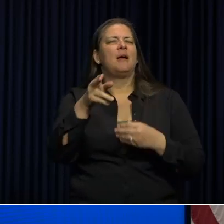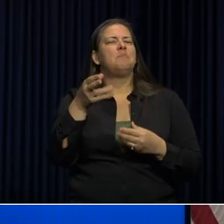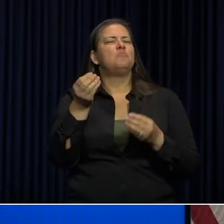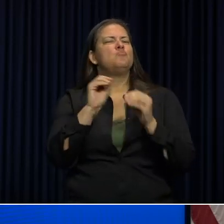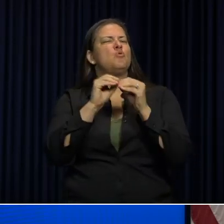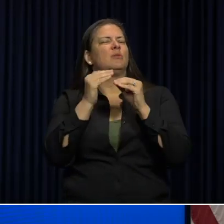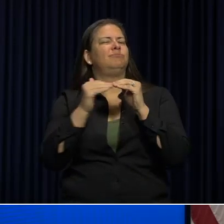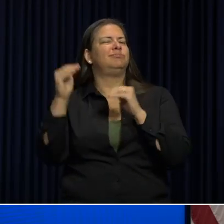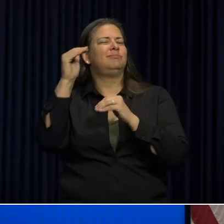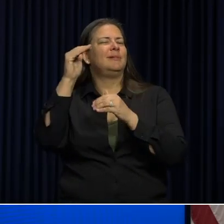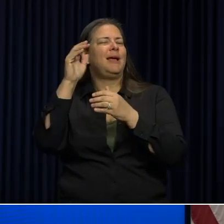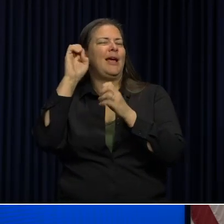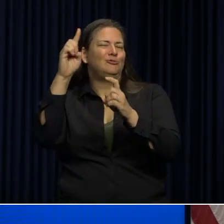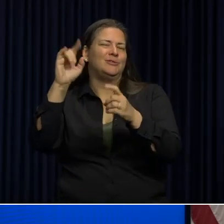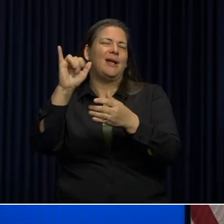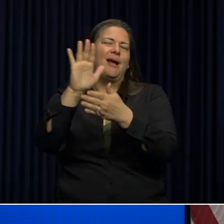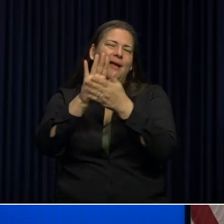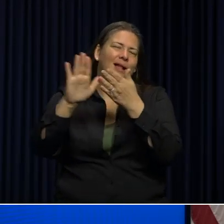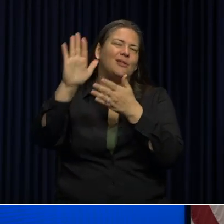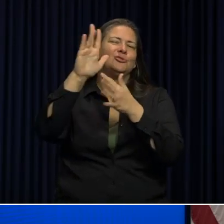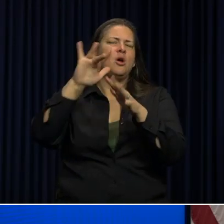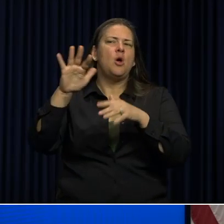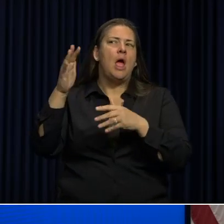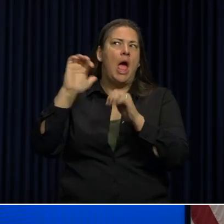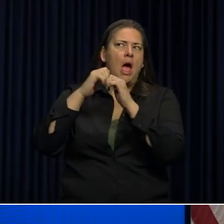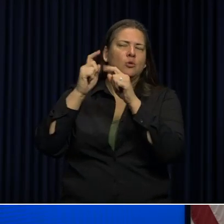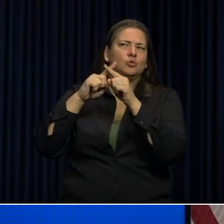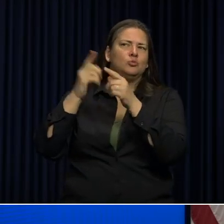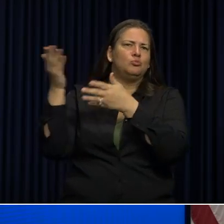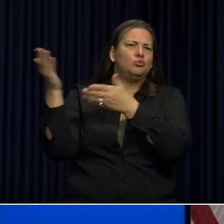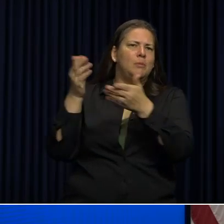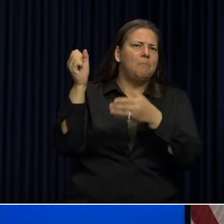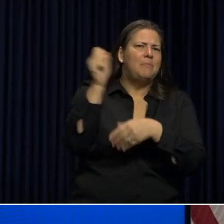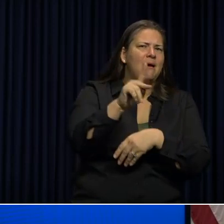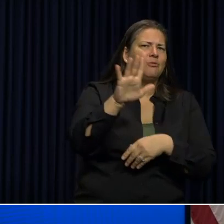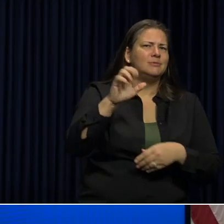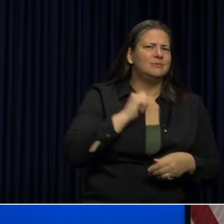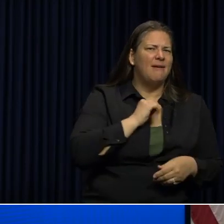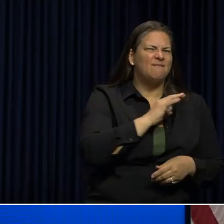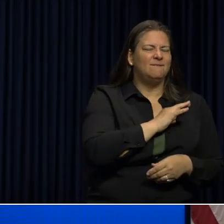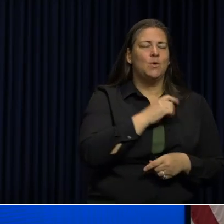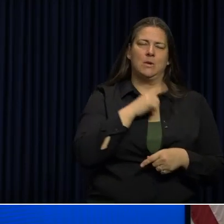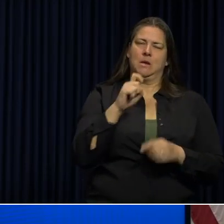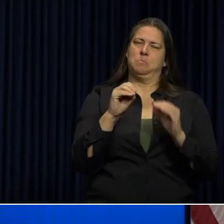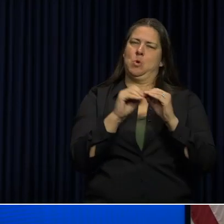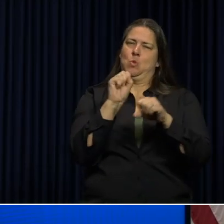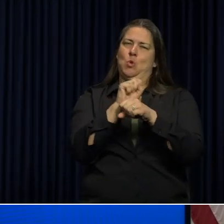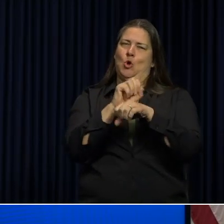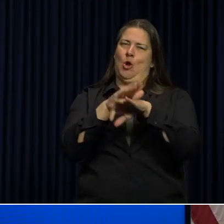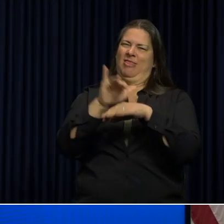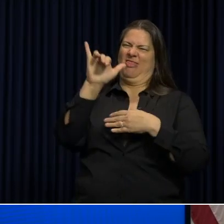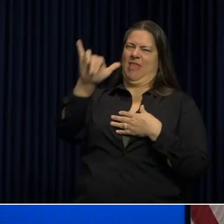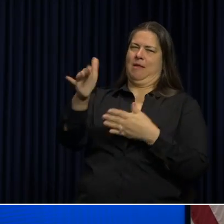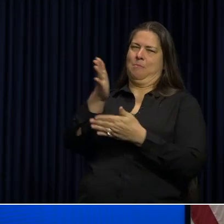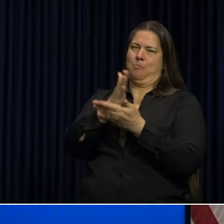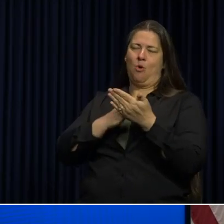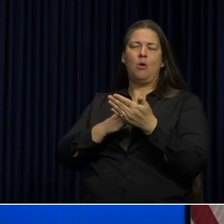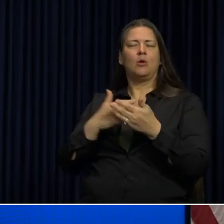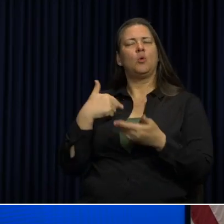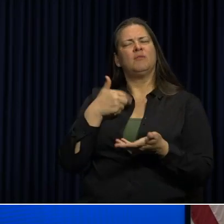and how they can bring back their faculty. That's work we need to do on that piece. We have been